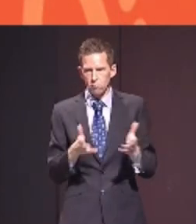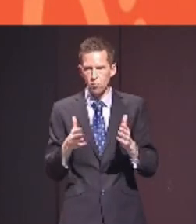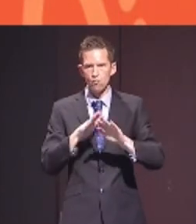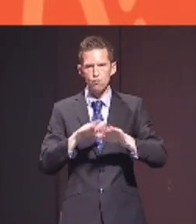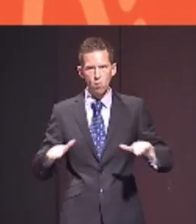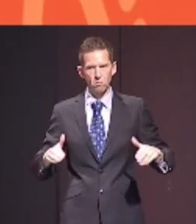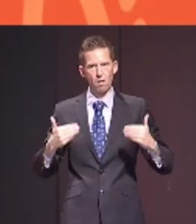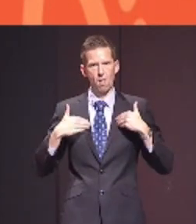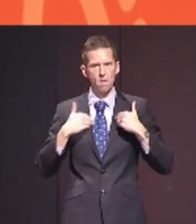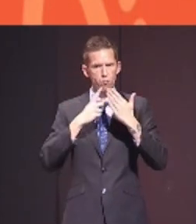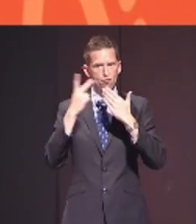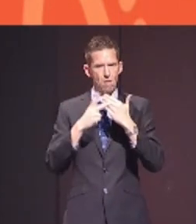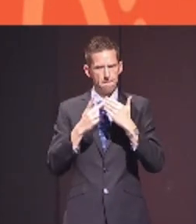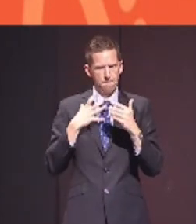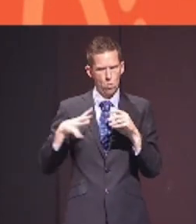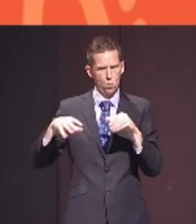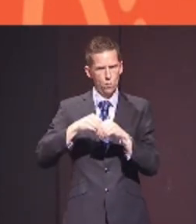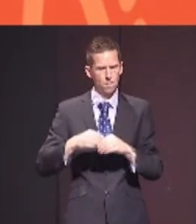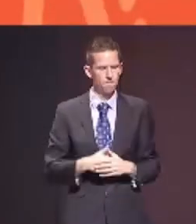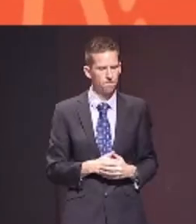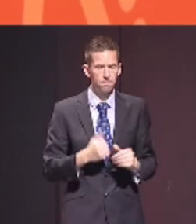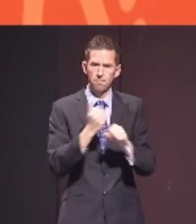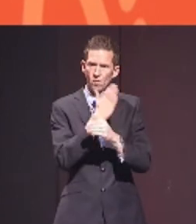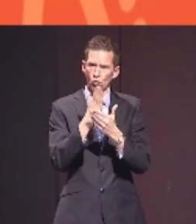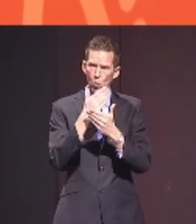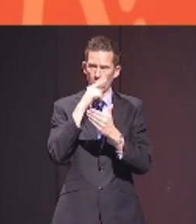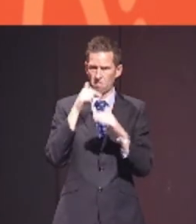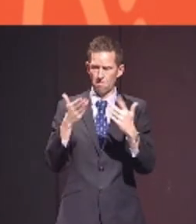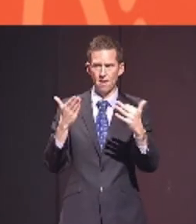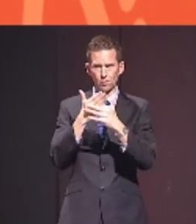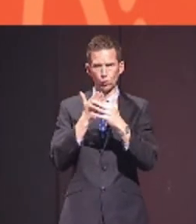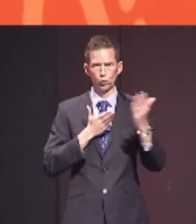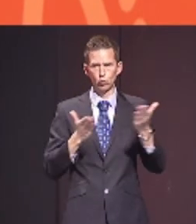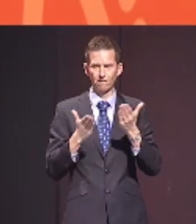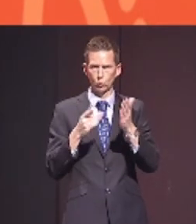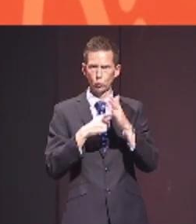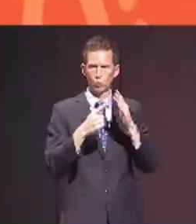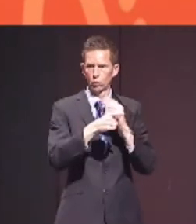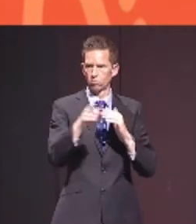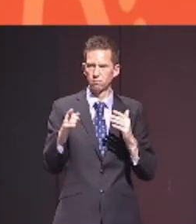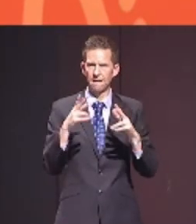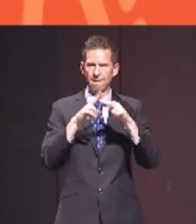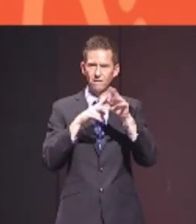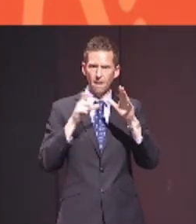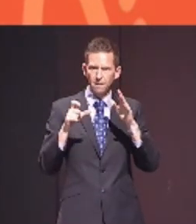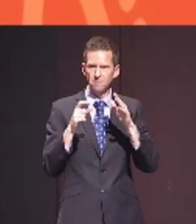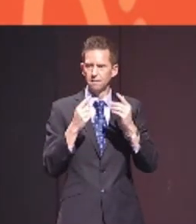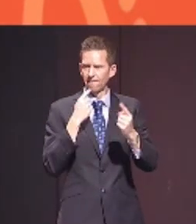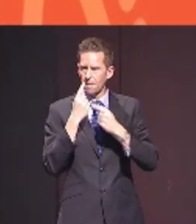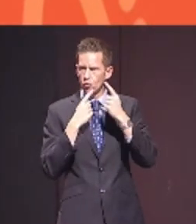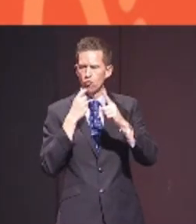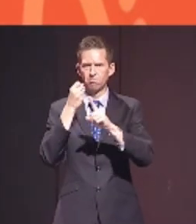more inclusive. We have to ensure access to services, to facilities, and to information and